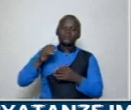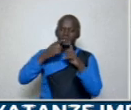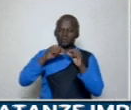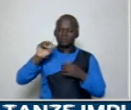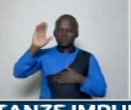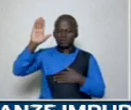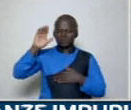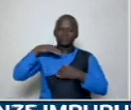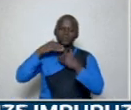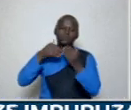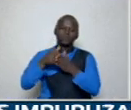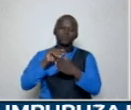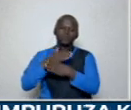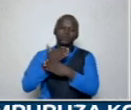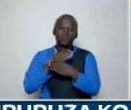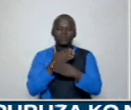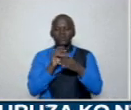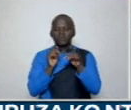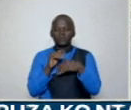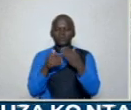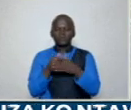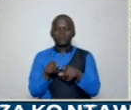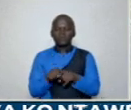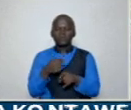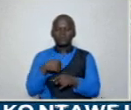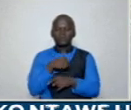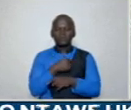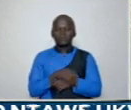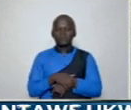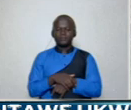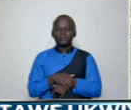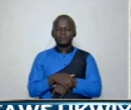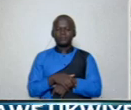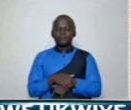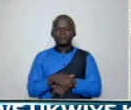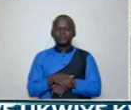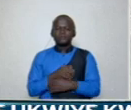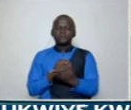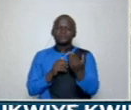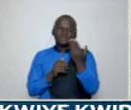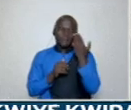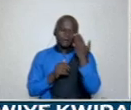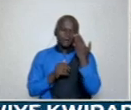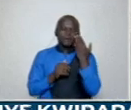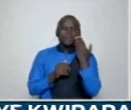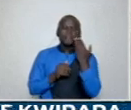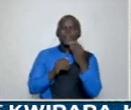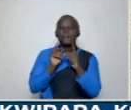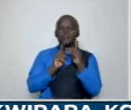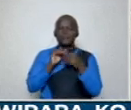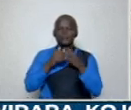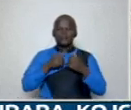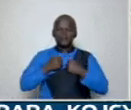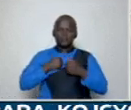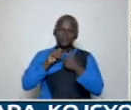hanyuma nshobora kugira icyo mbasangiza ku baturage bagenzi bane byaba byiza buri munyarwanda buri muturage wese